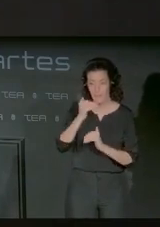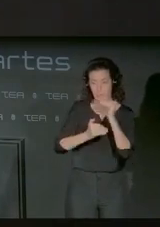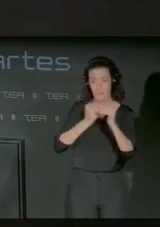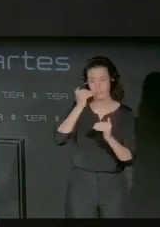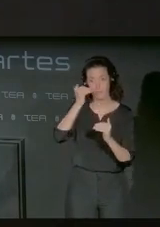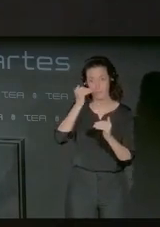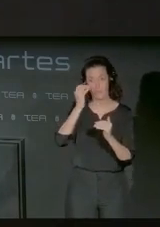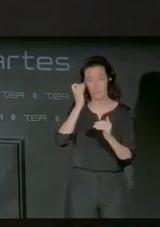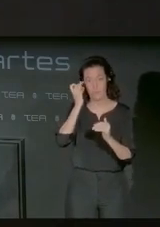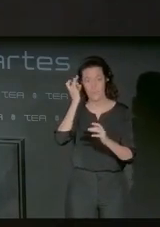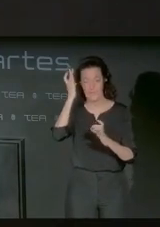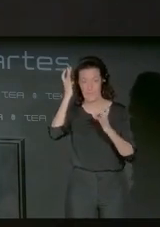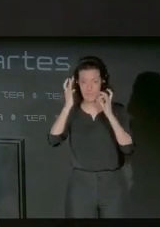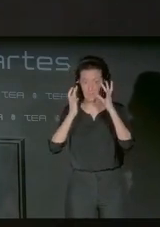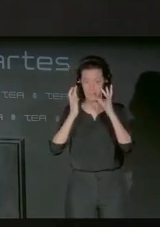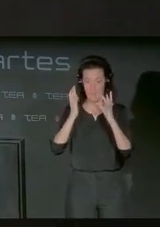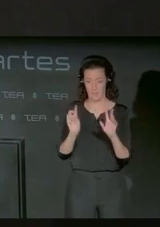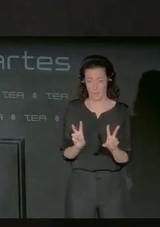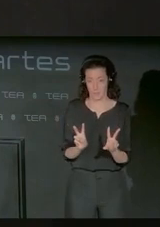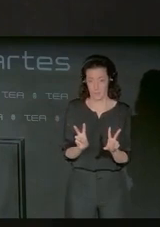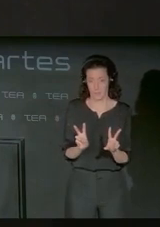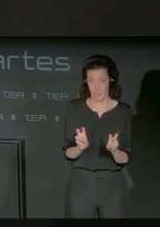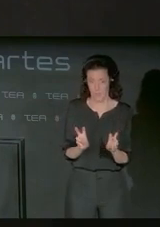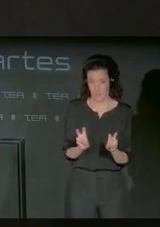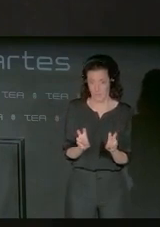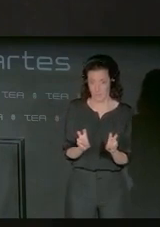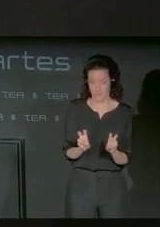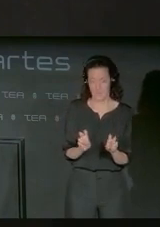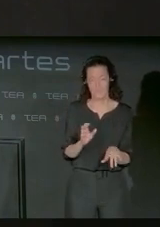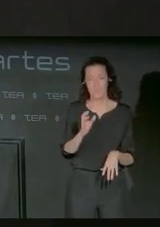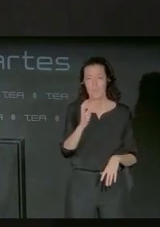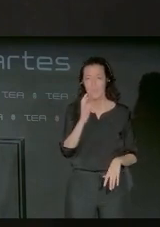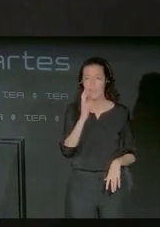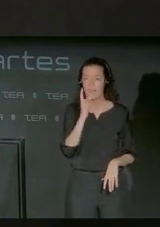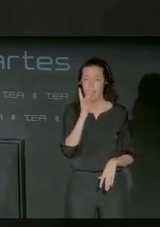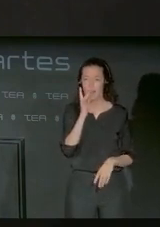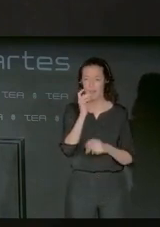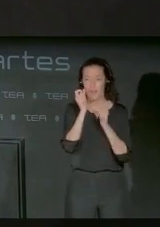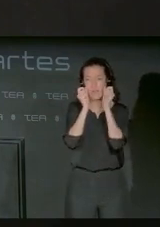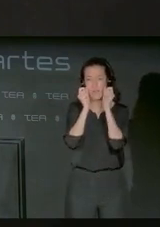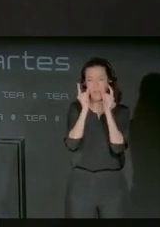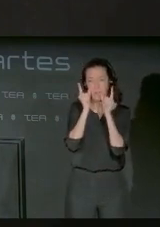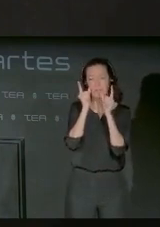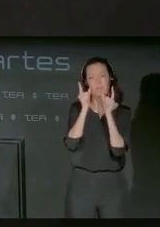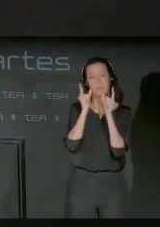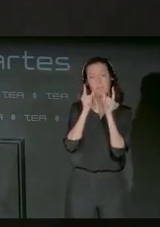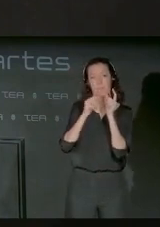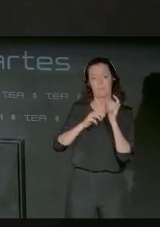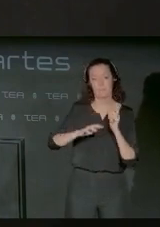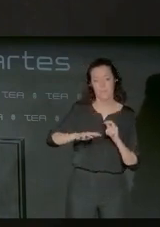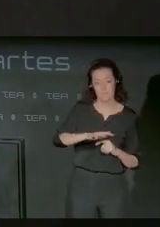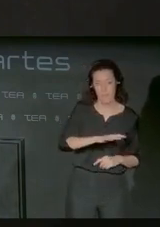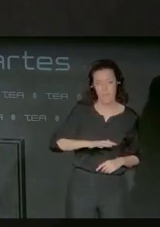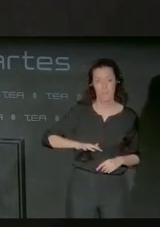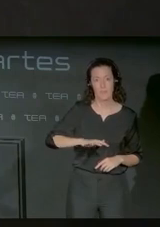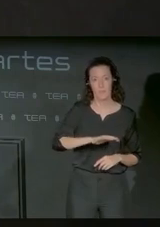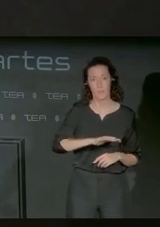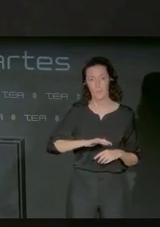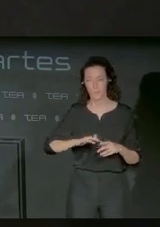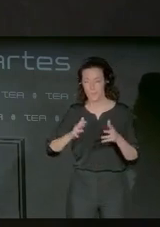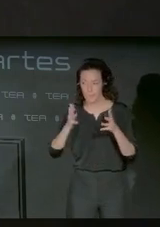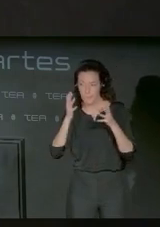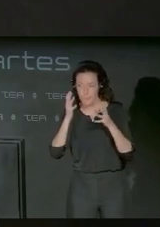of spaces, advice, and seed funding for video games can also be helpful. It's not necessarily new, but it's more about